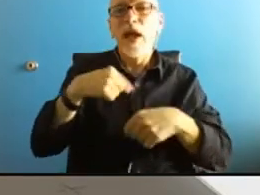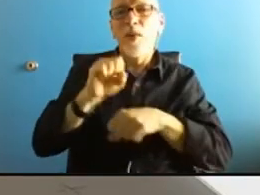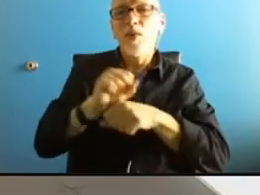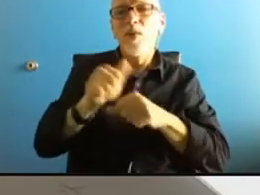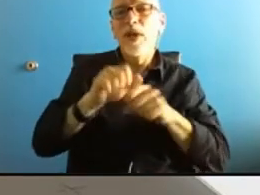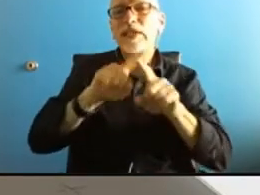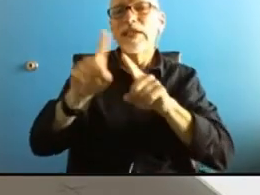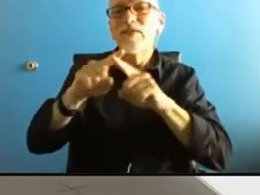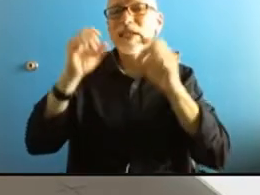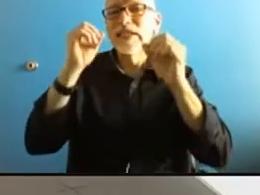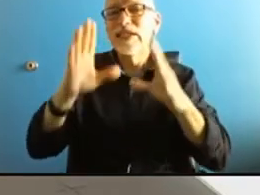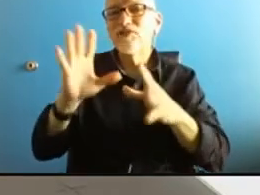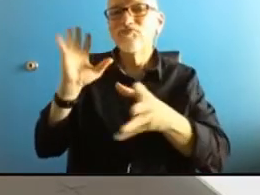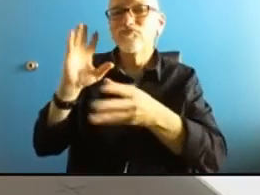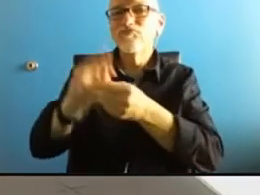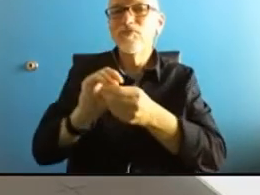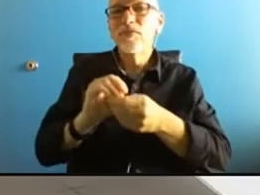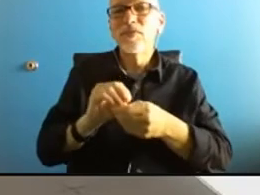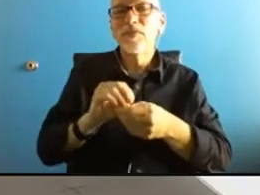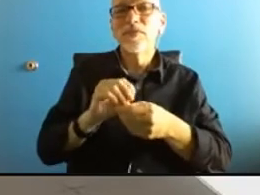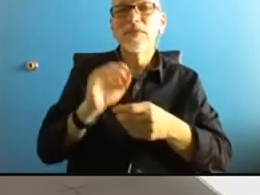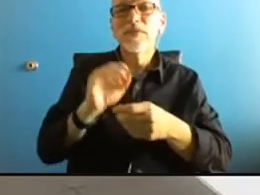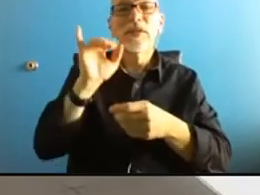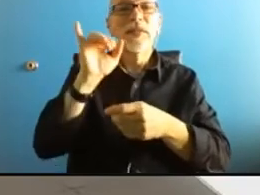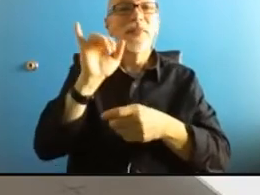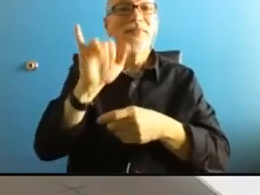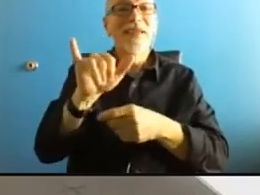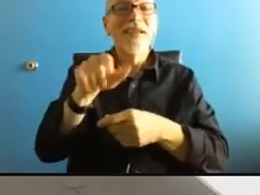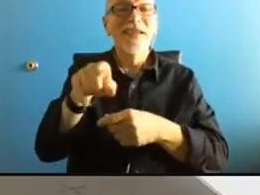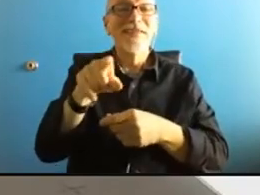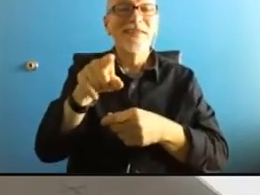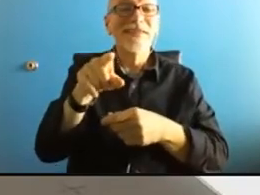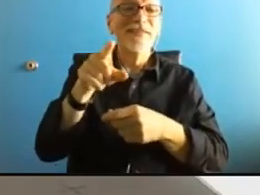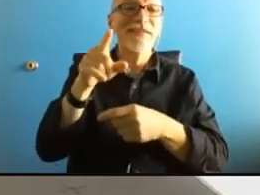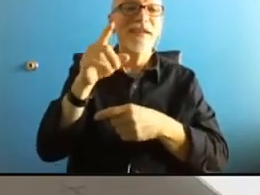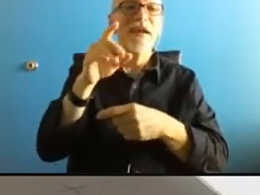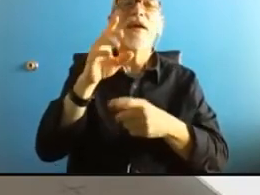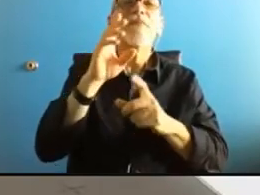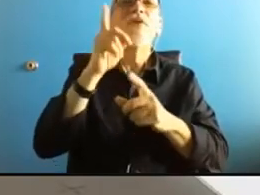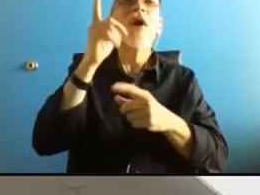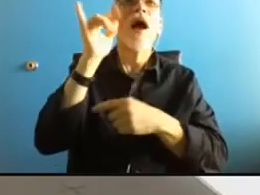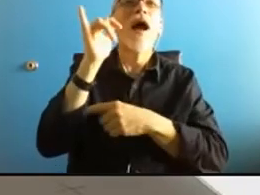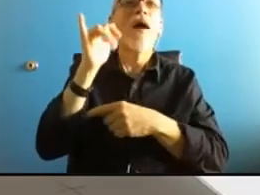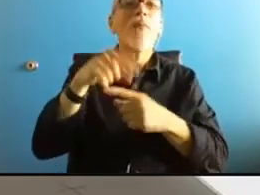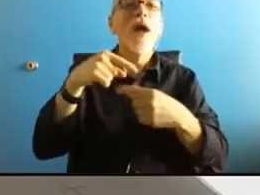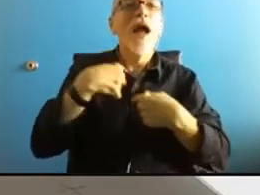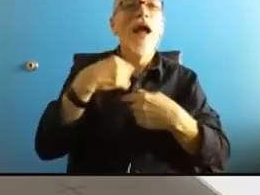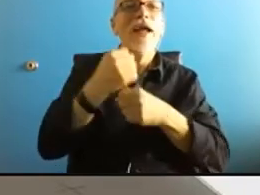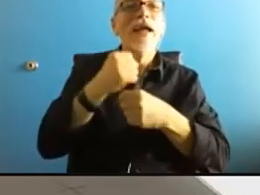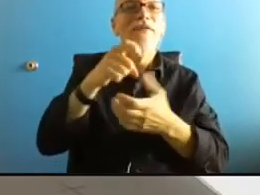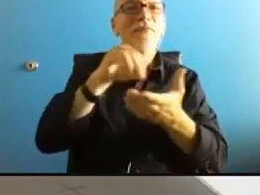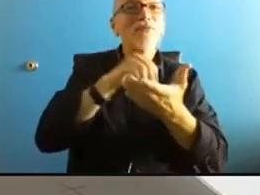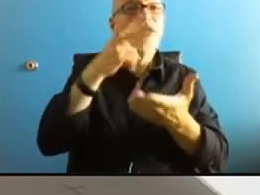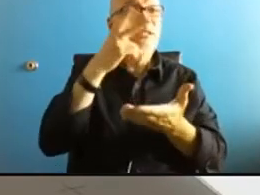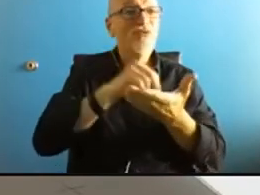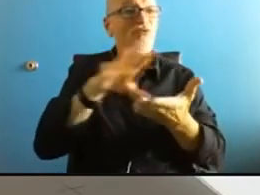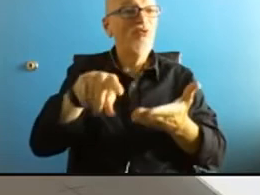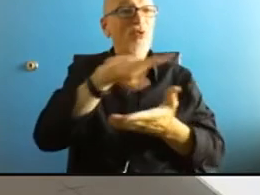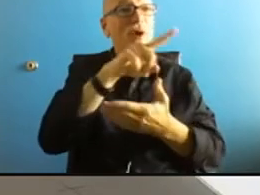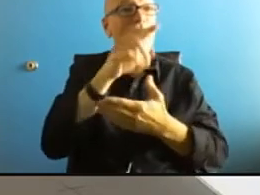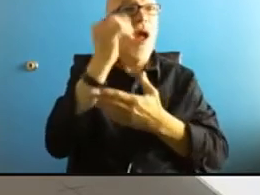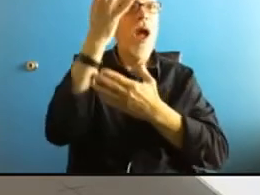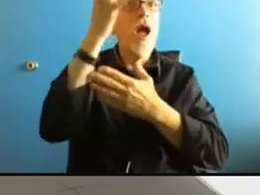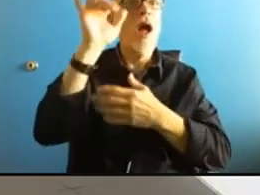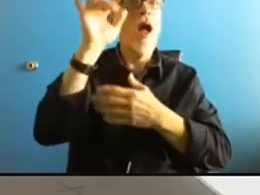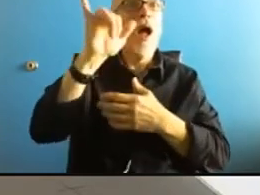educators, that by far is, other than the aha moment that I received from students, getting it to happen to